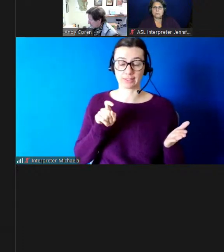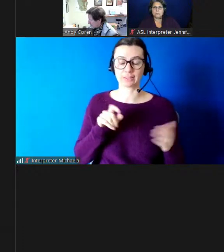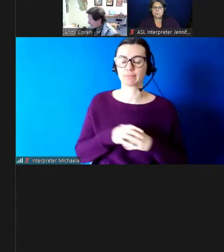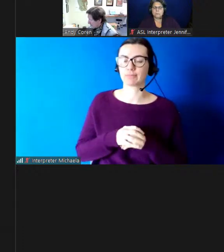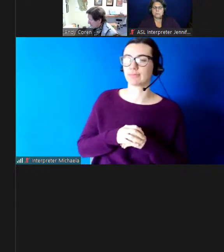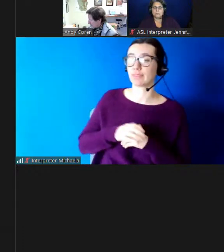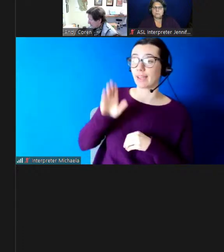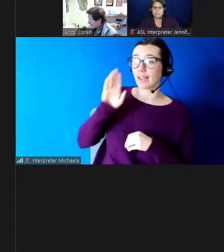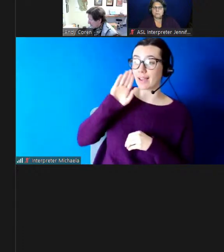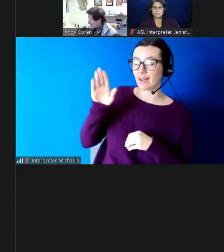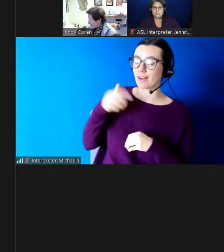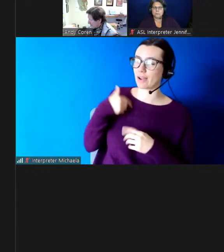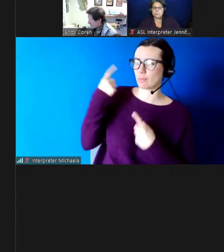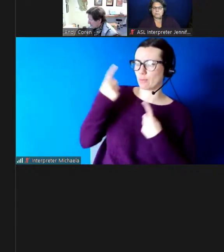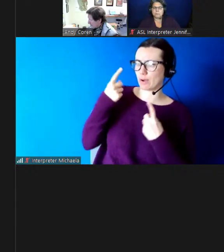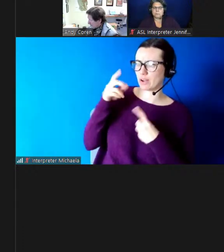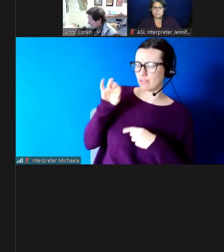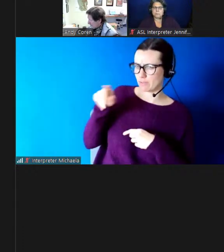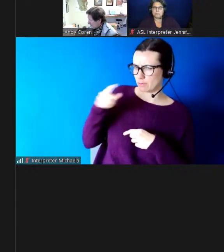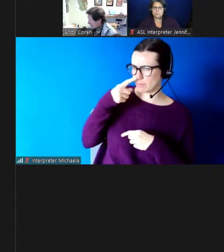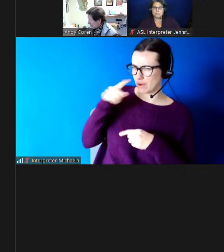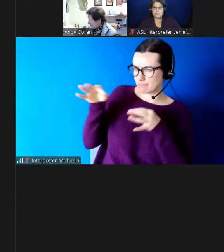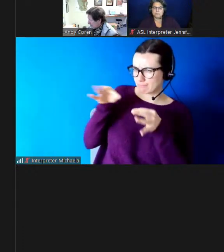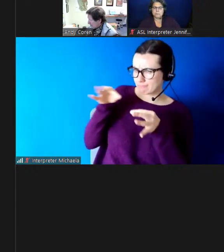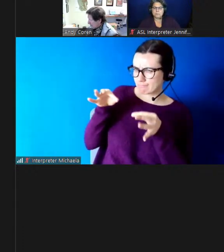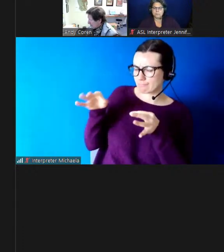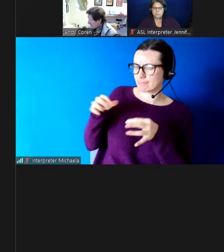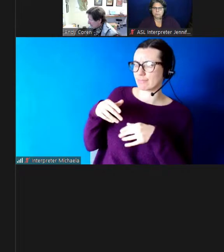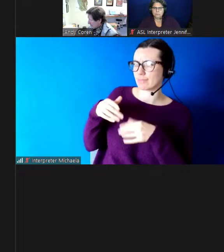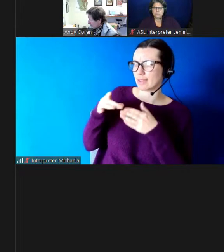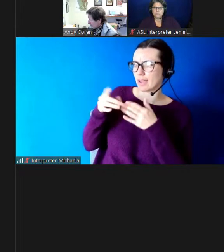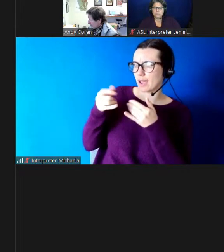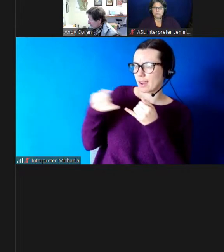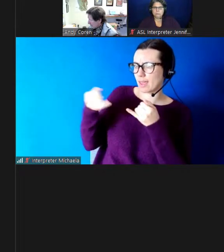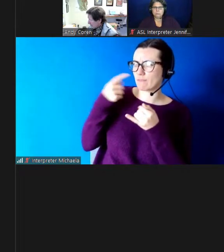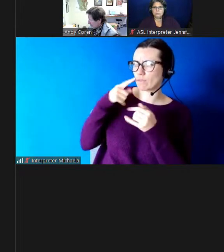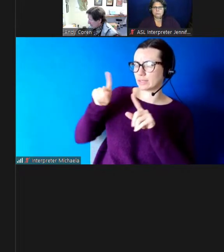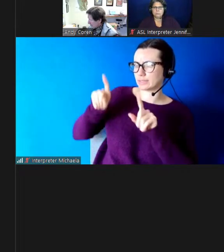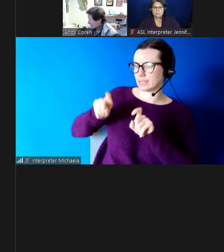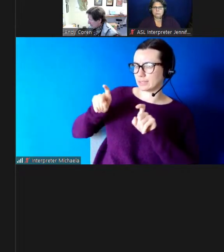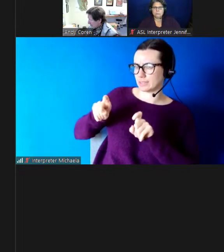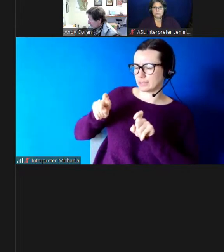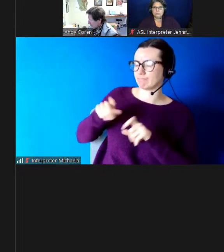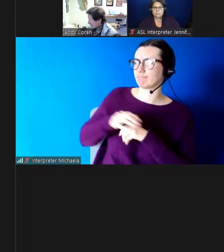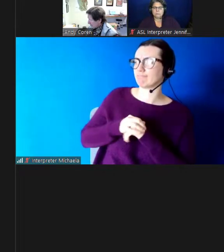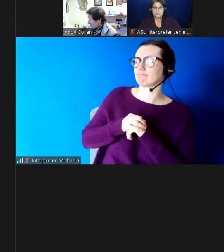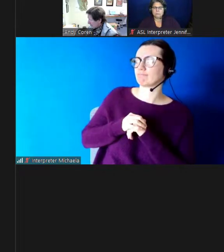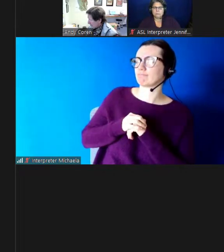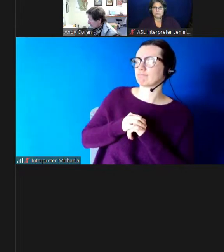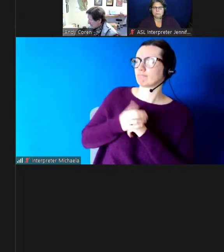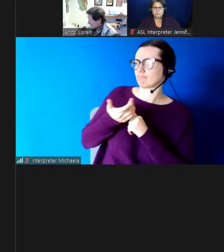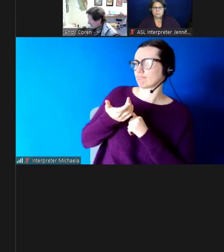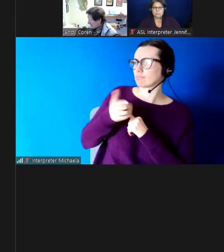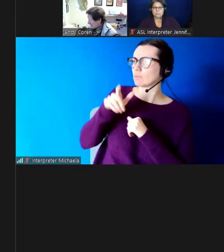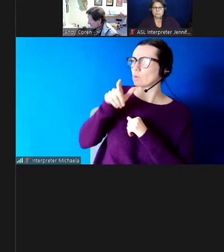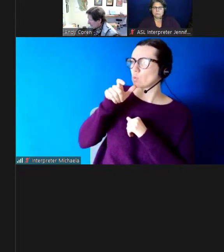you could go into some detail about the guidelines for testing. Who can establish the guidelines?